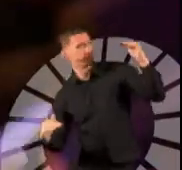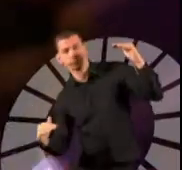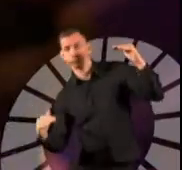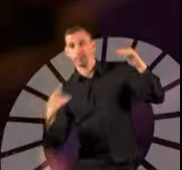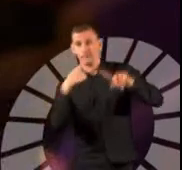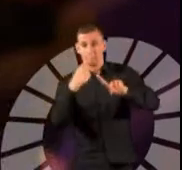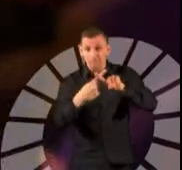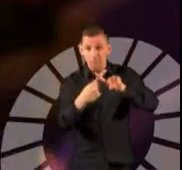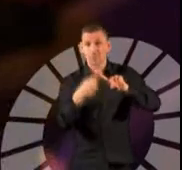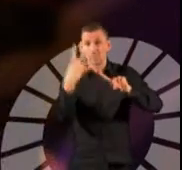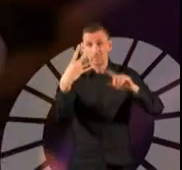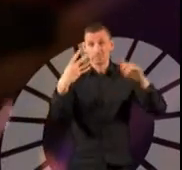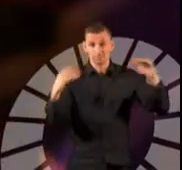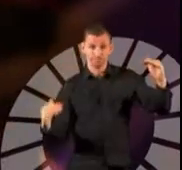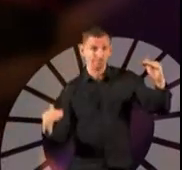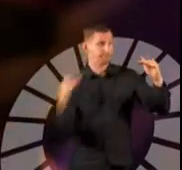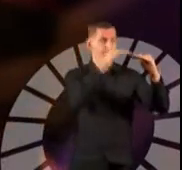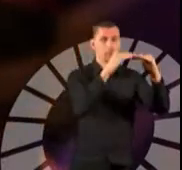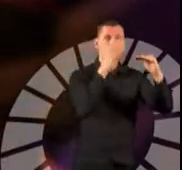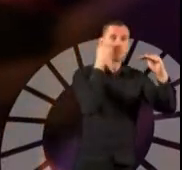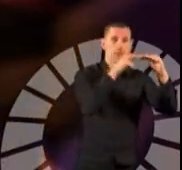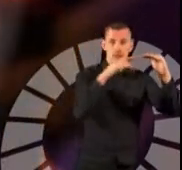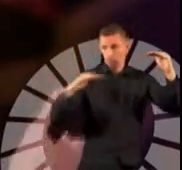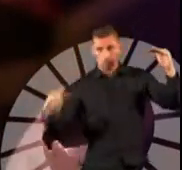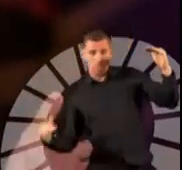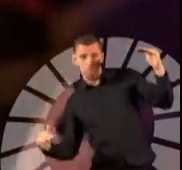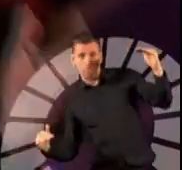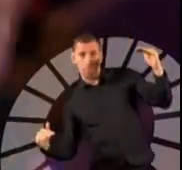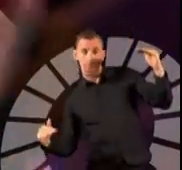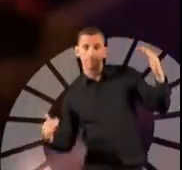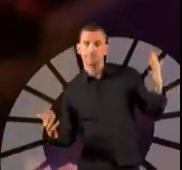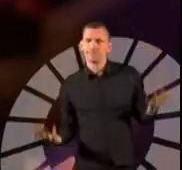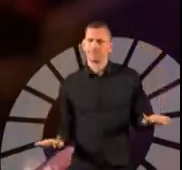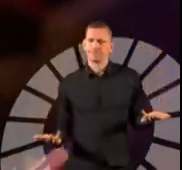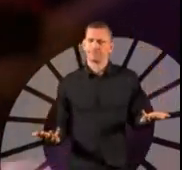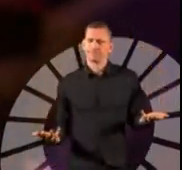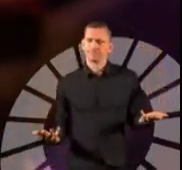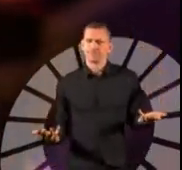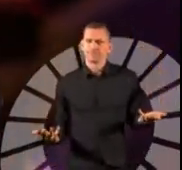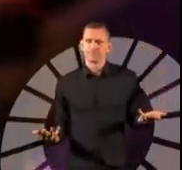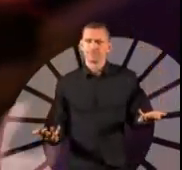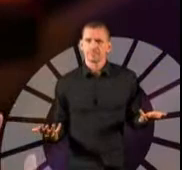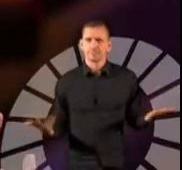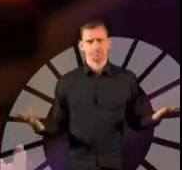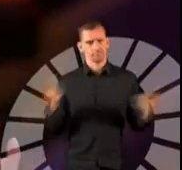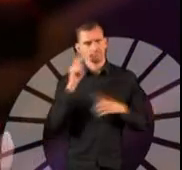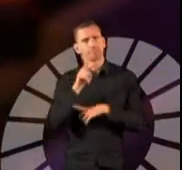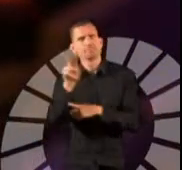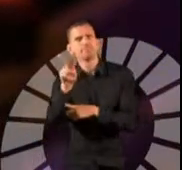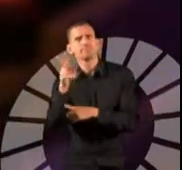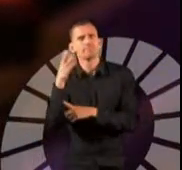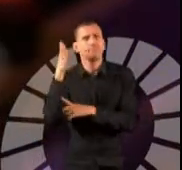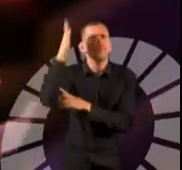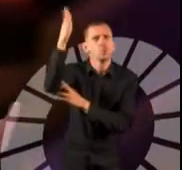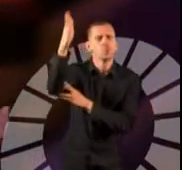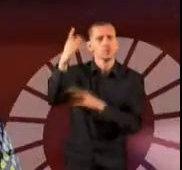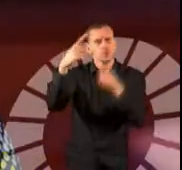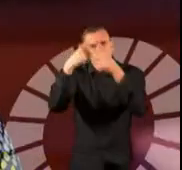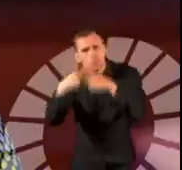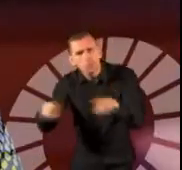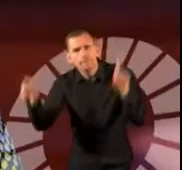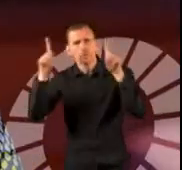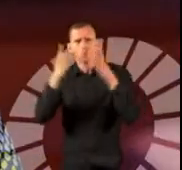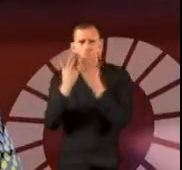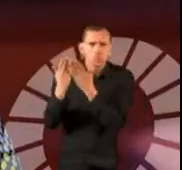this is about the future of our society. It's a major challenge for training programs. This all starts with education, education